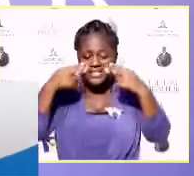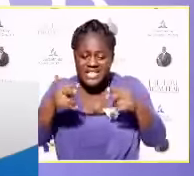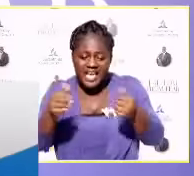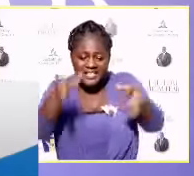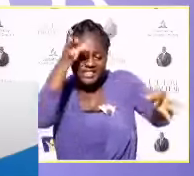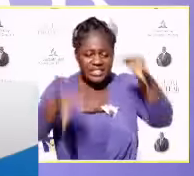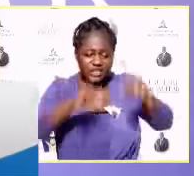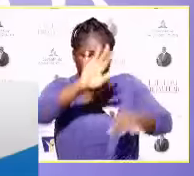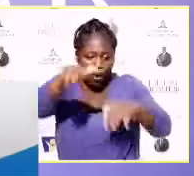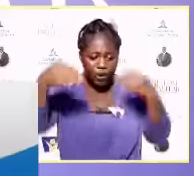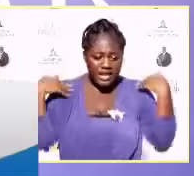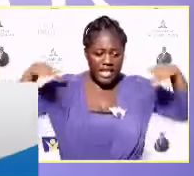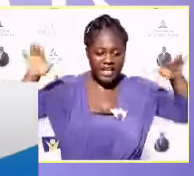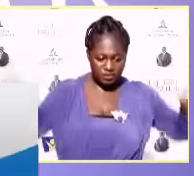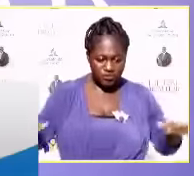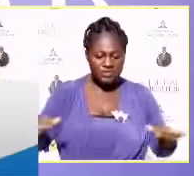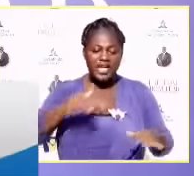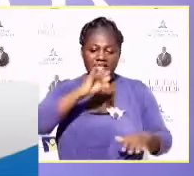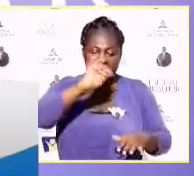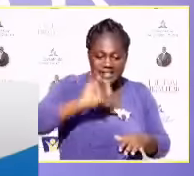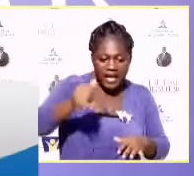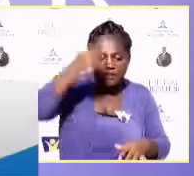he will judge the false preachers.